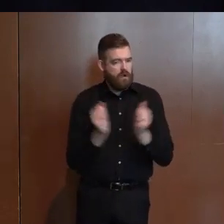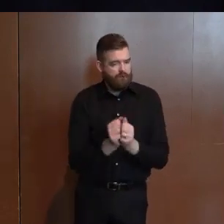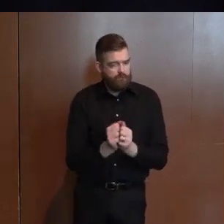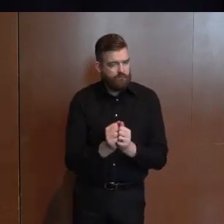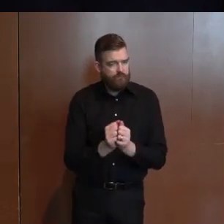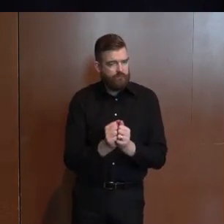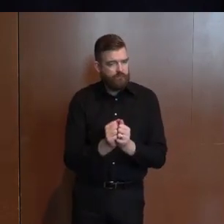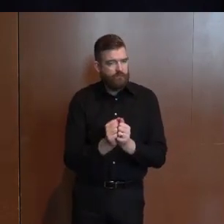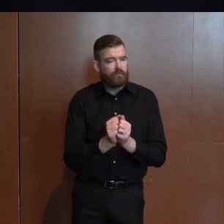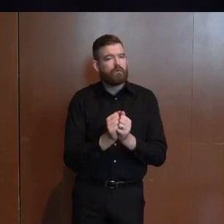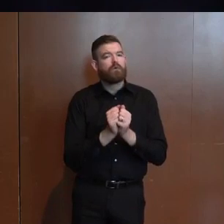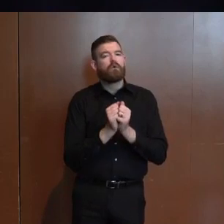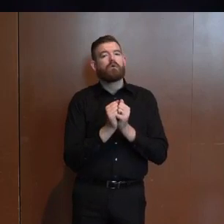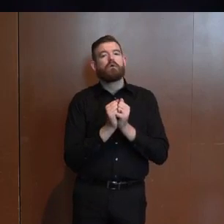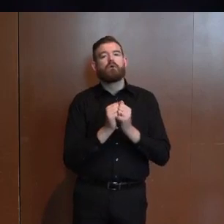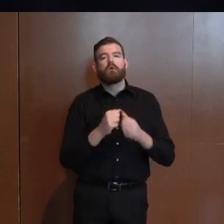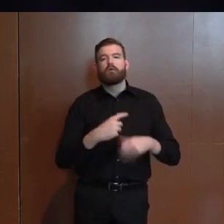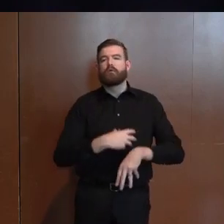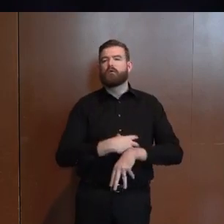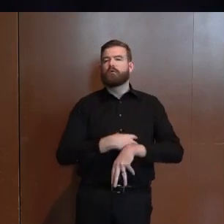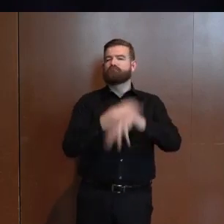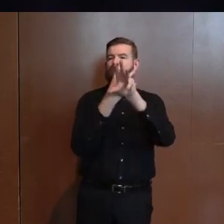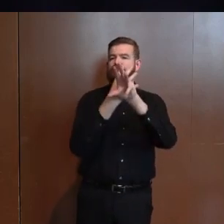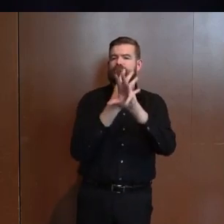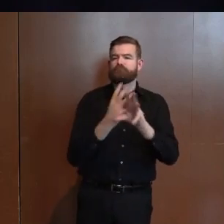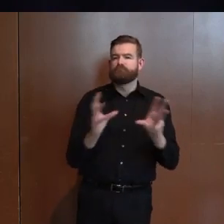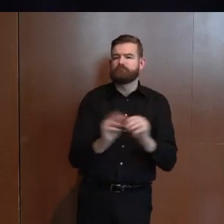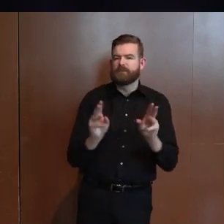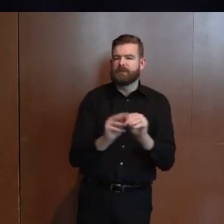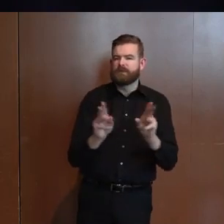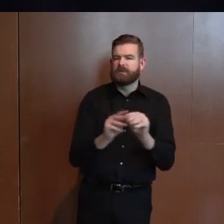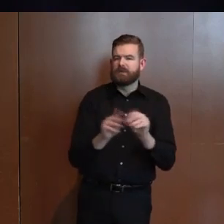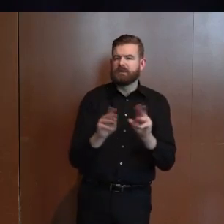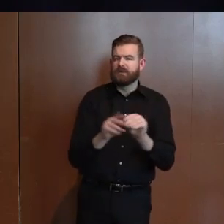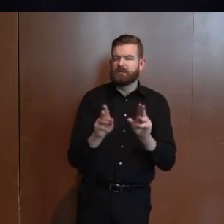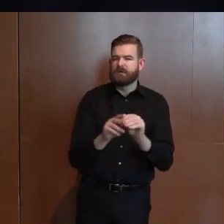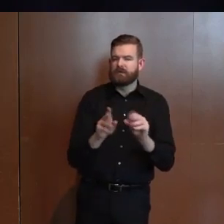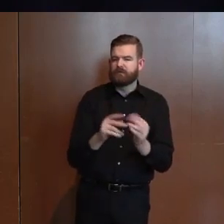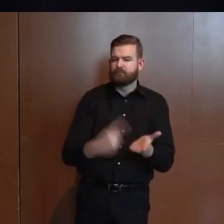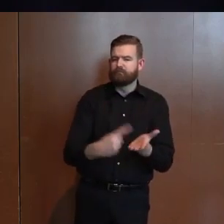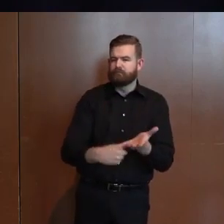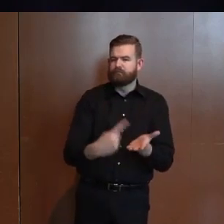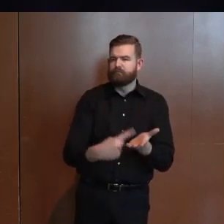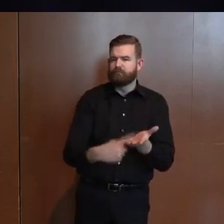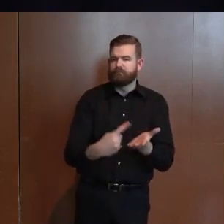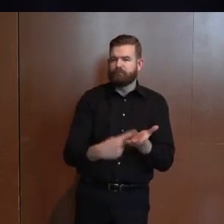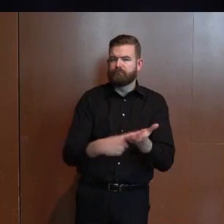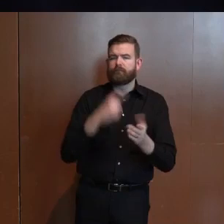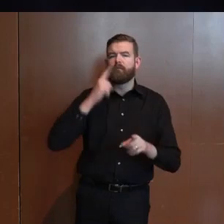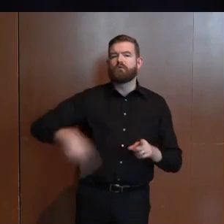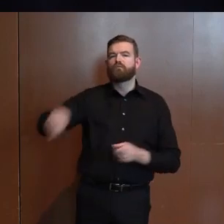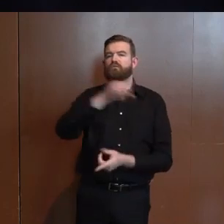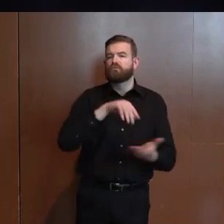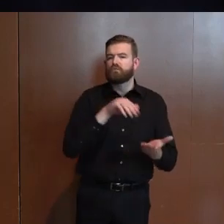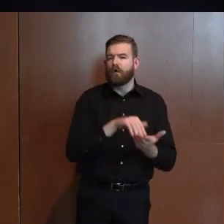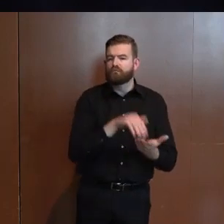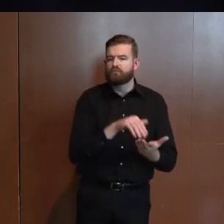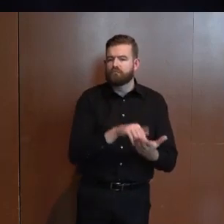video conferences for primary care physicians and outpatient providers to share with